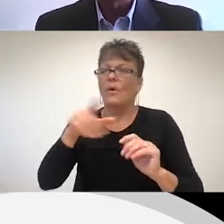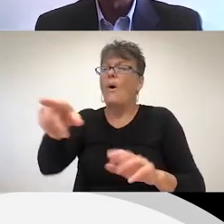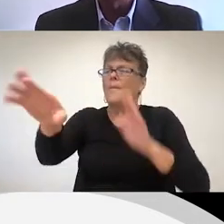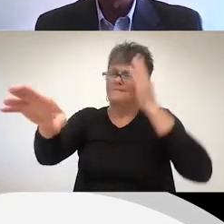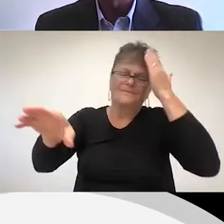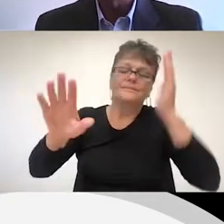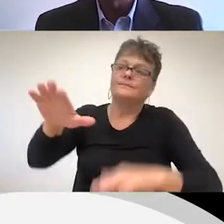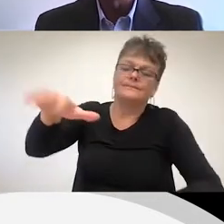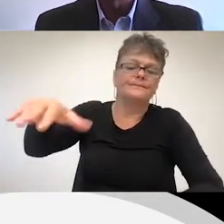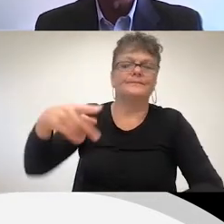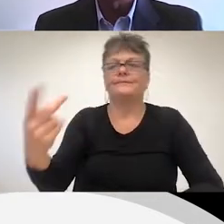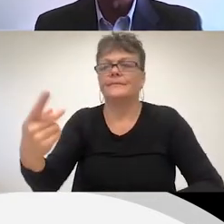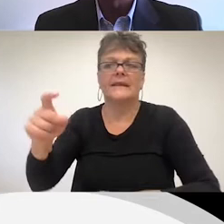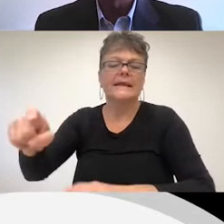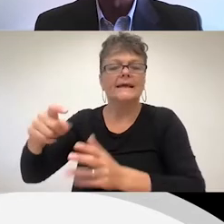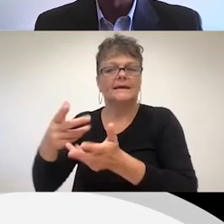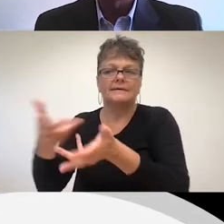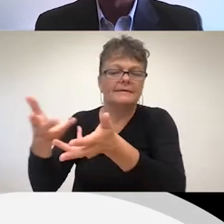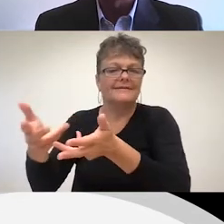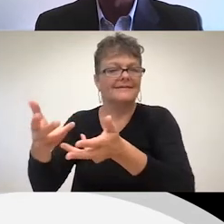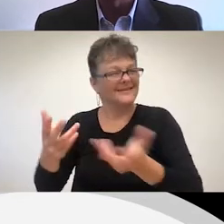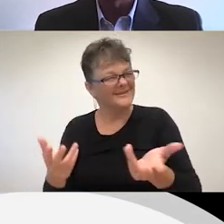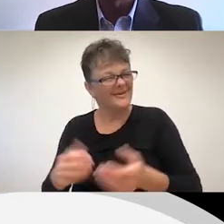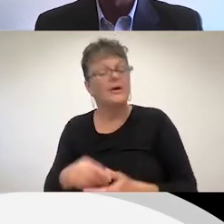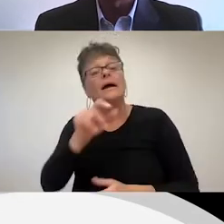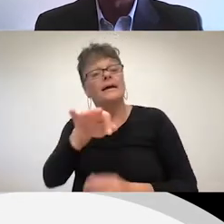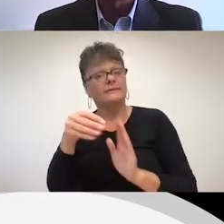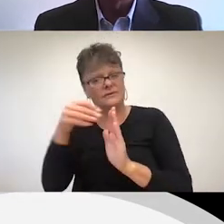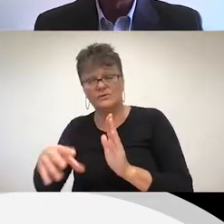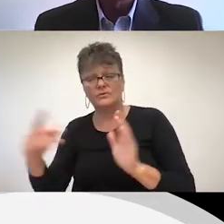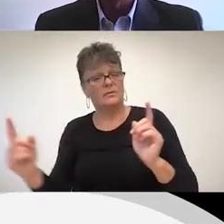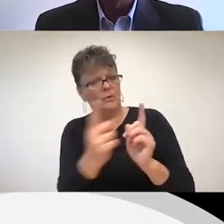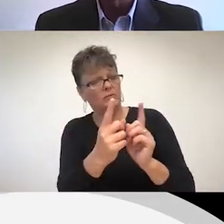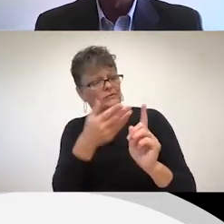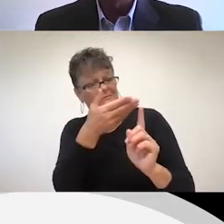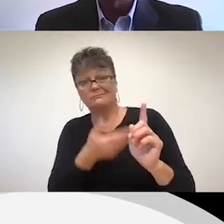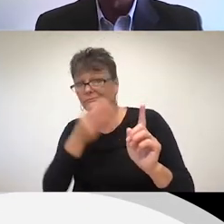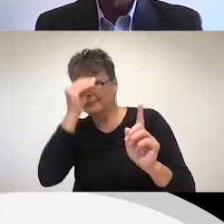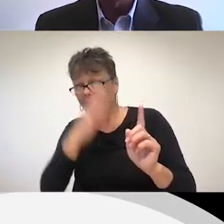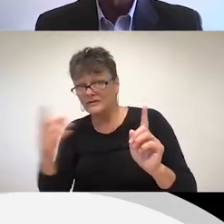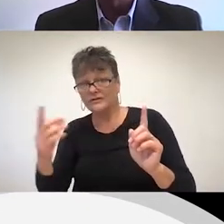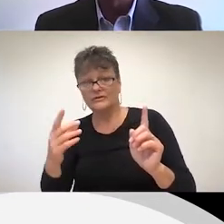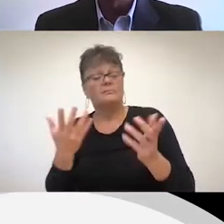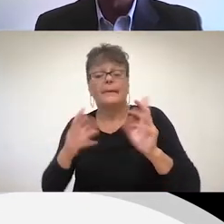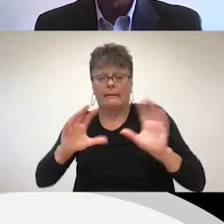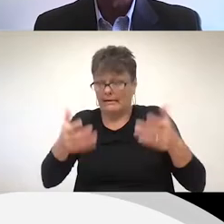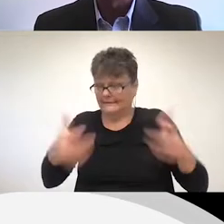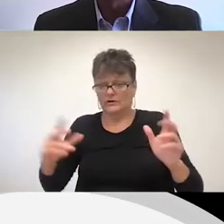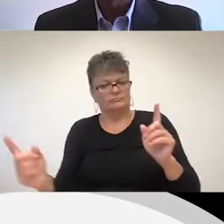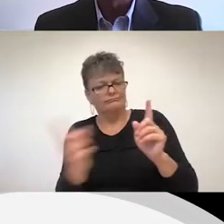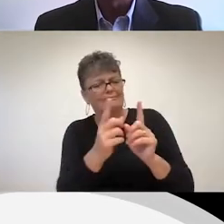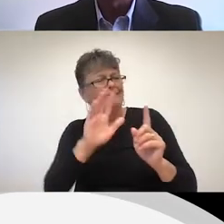And so those moments where students approaches a professor or an instructor after class just to ask for help and